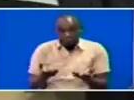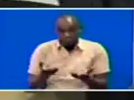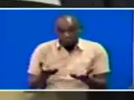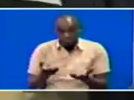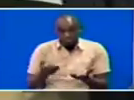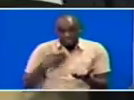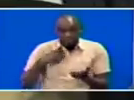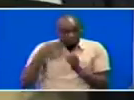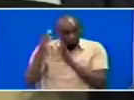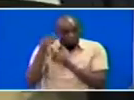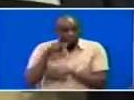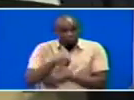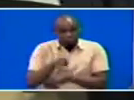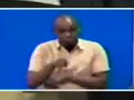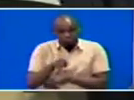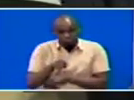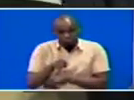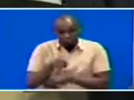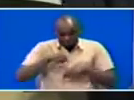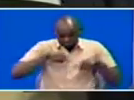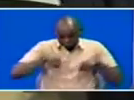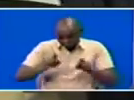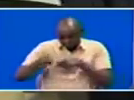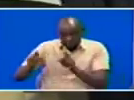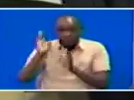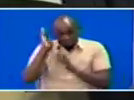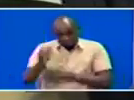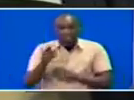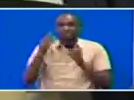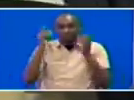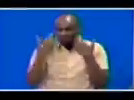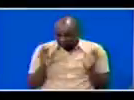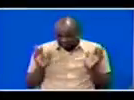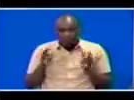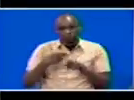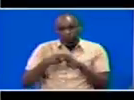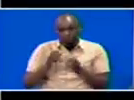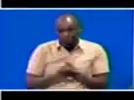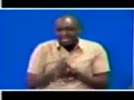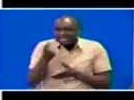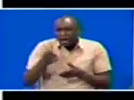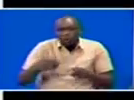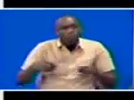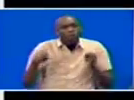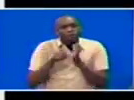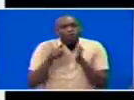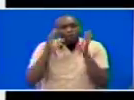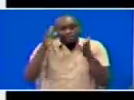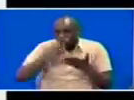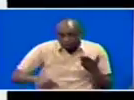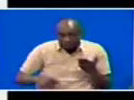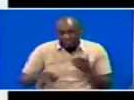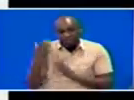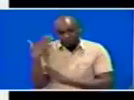are hopeful that they will come to a conclusion soon. The bone of contention still remains